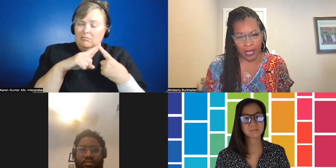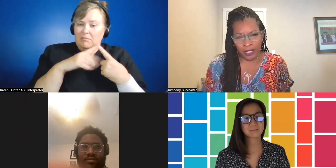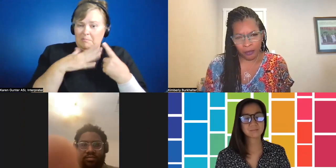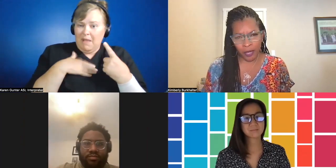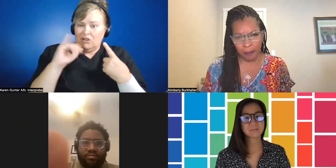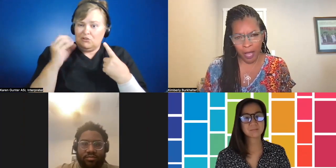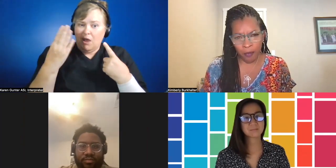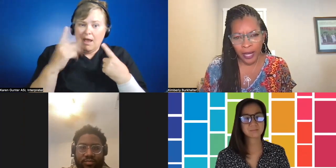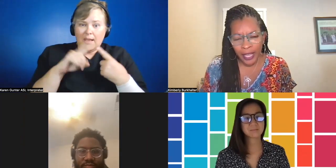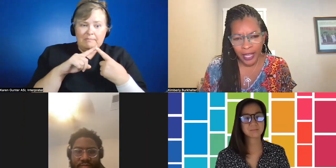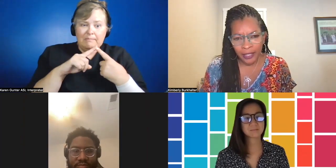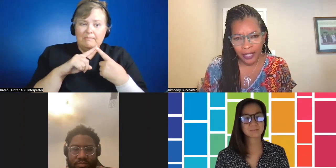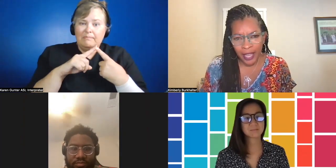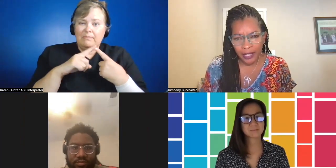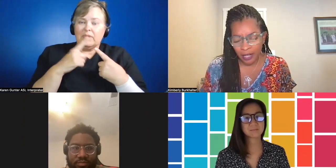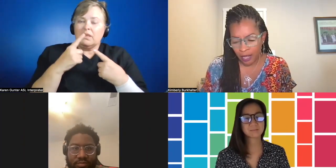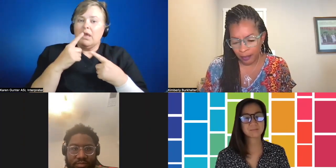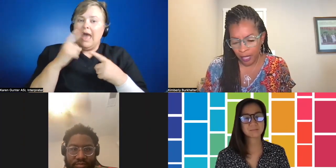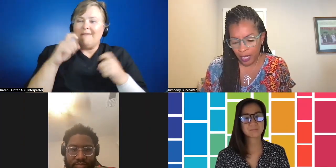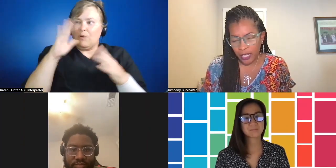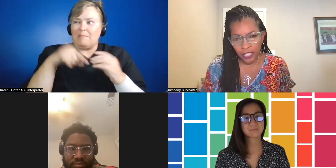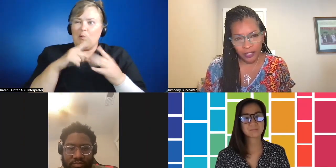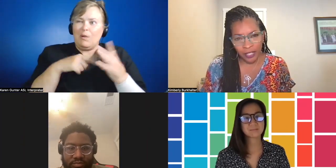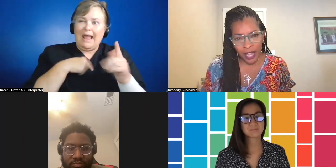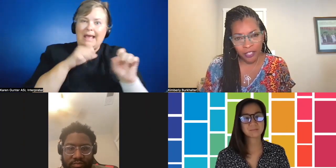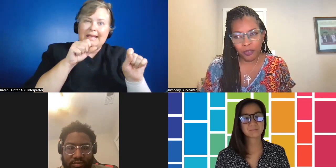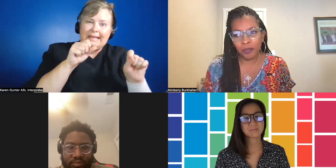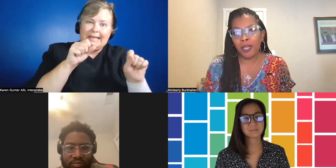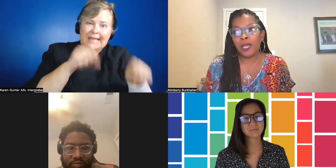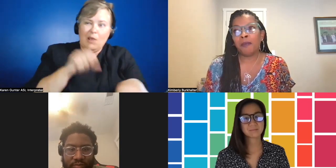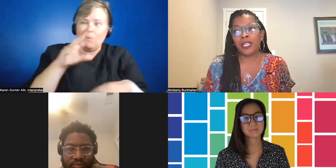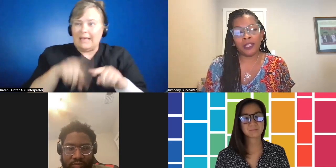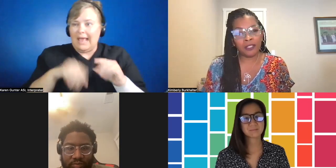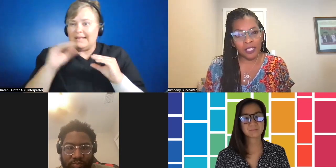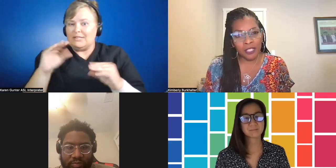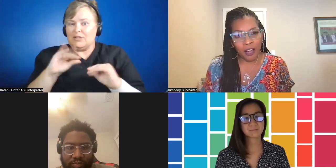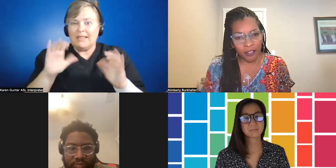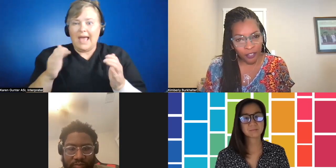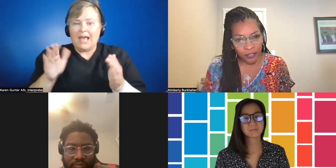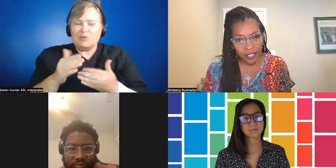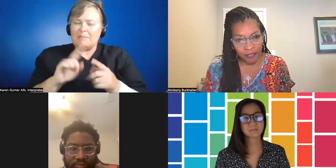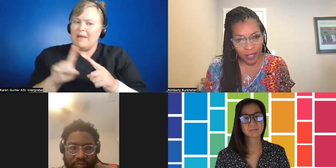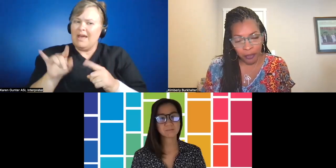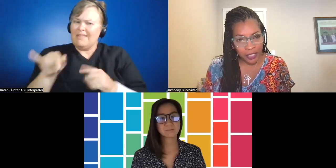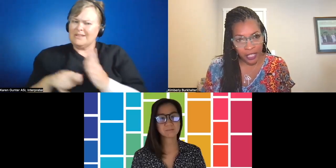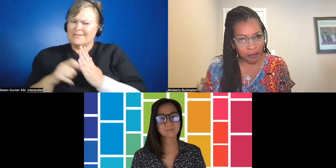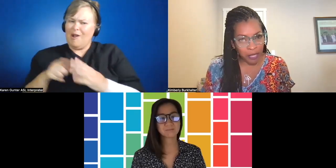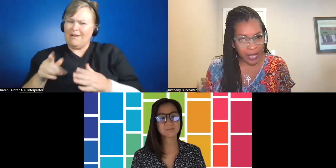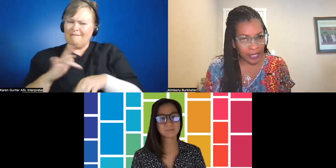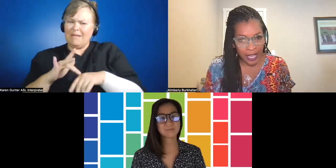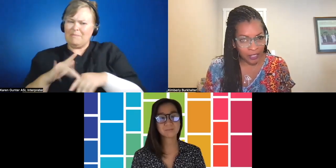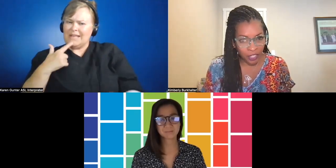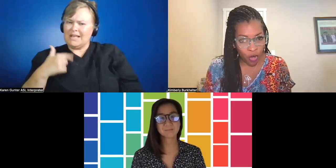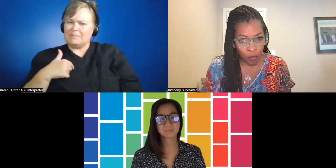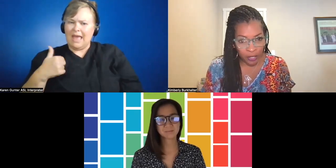job. I need to worry about what I can and can't teach in the classroom, but yet there's this article that's available that tells me